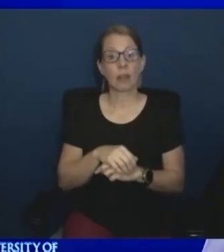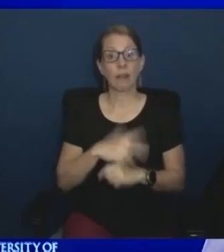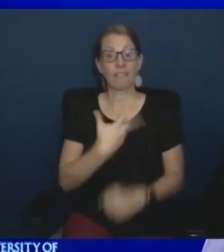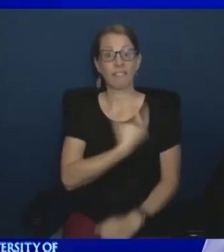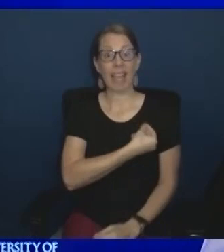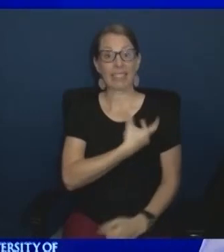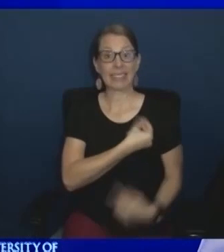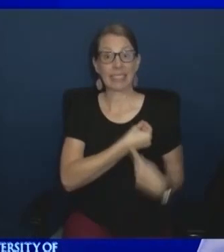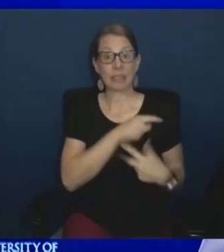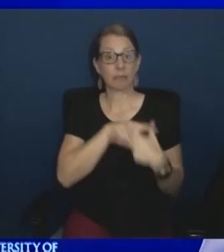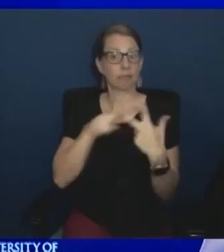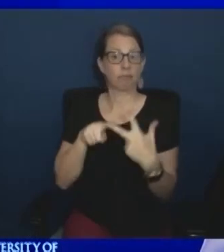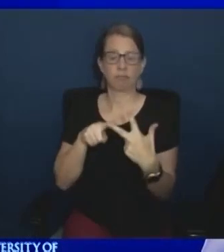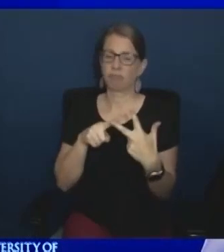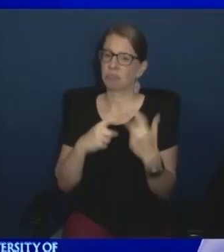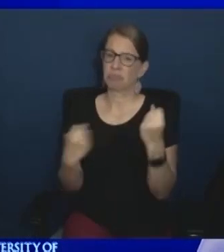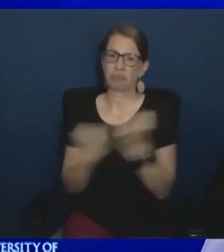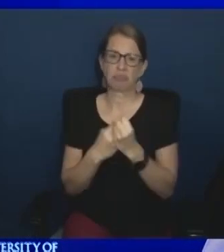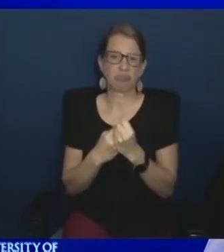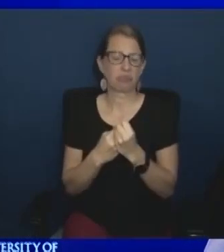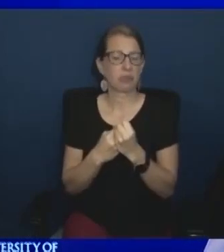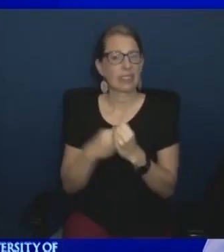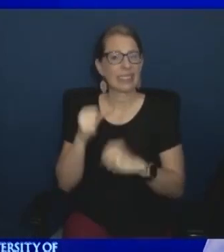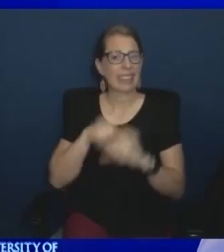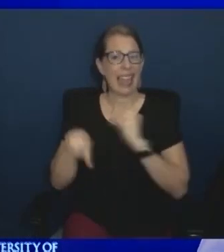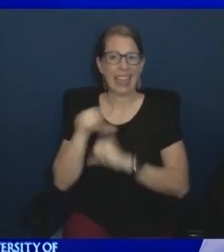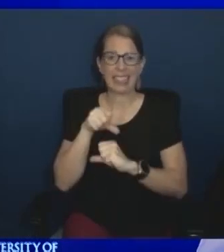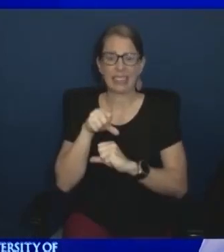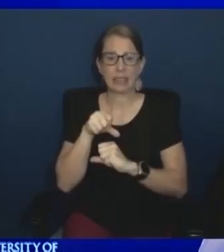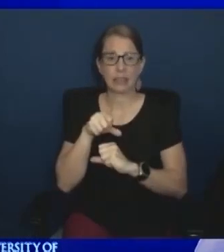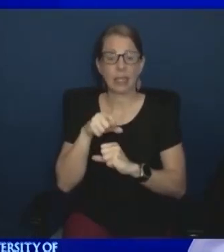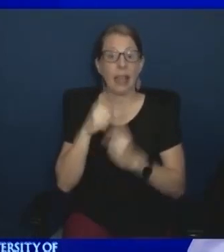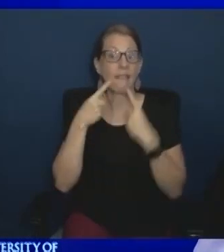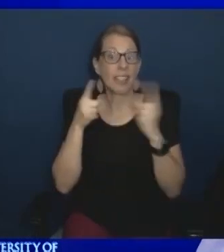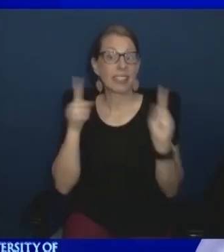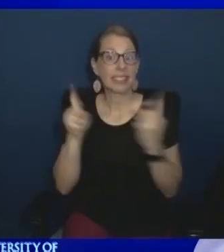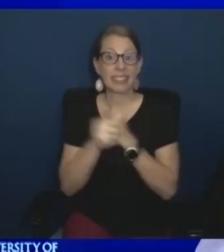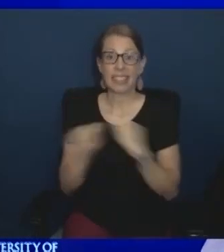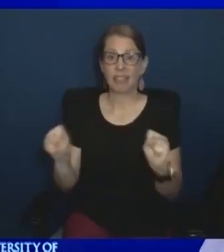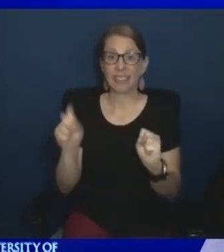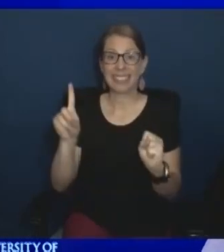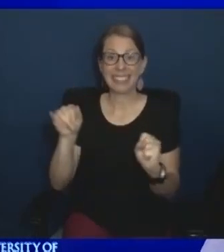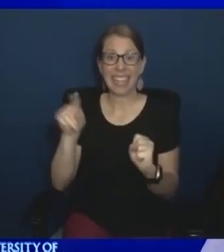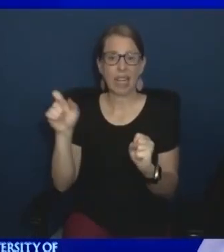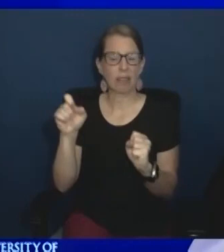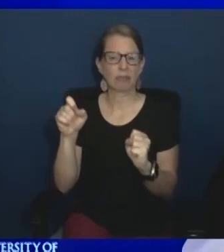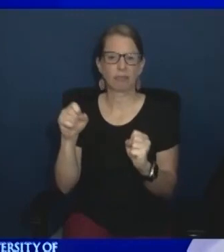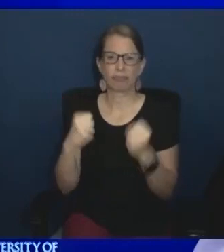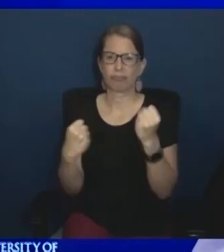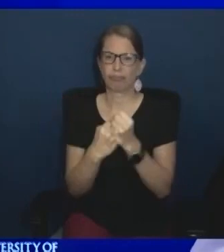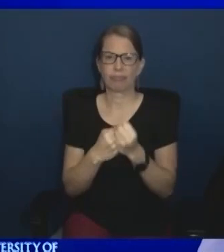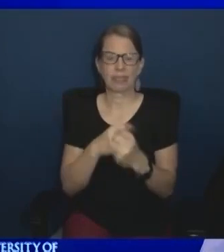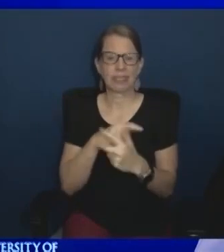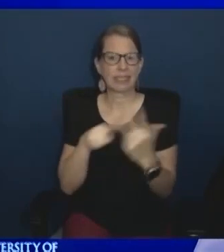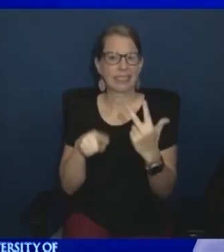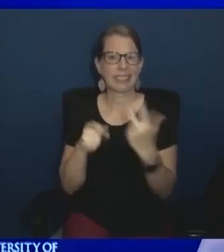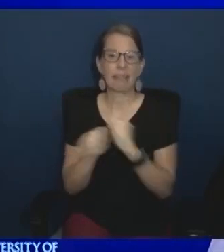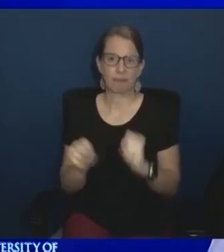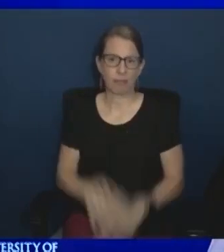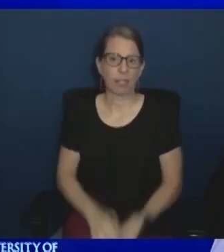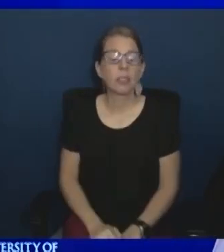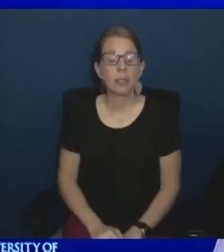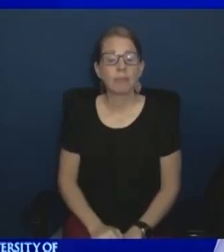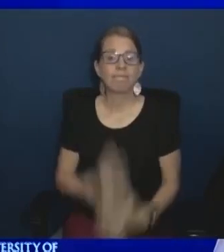extremely well backed by science, by efficacy and safety data. All of those myths, unfortunately, there is that